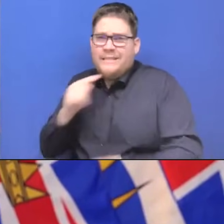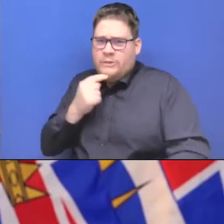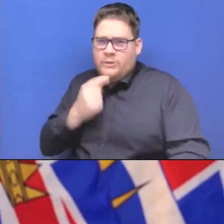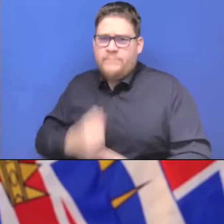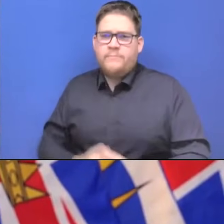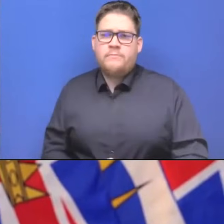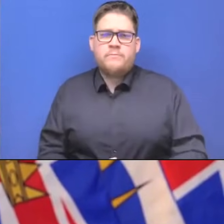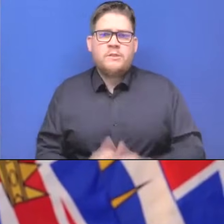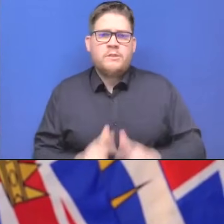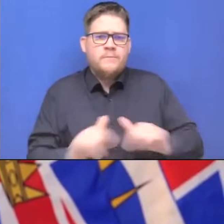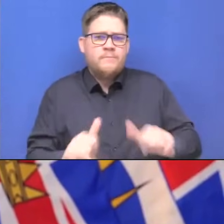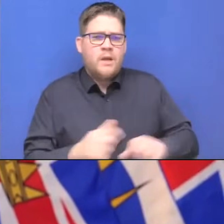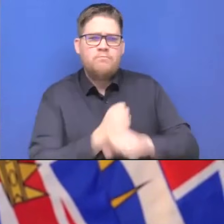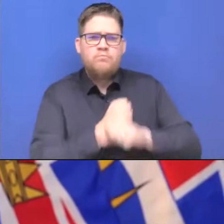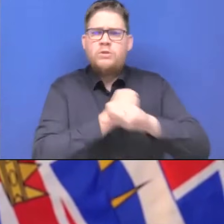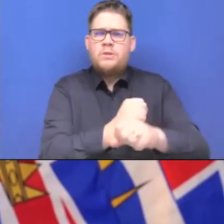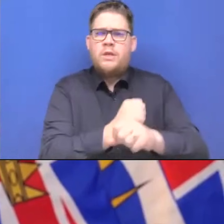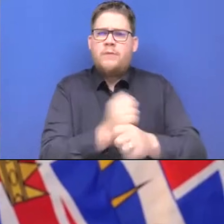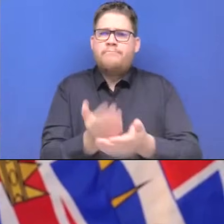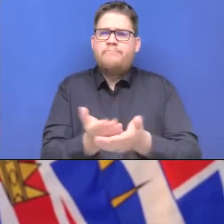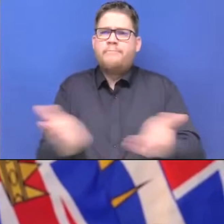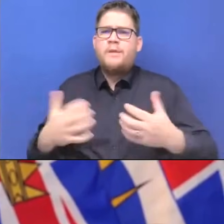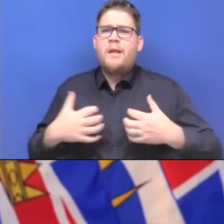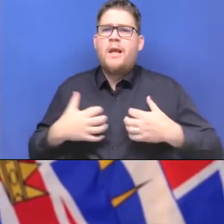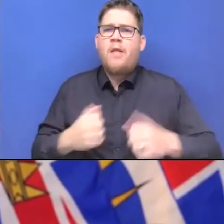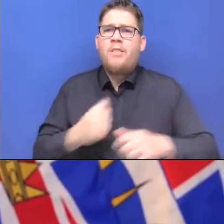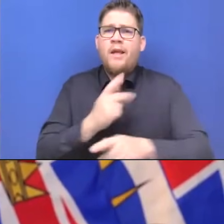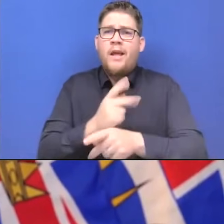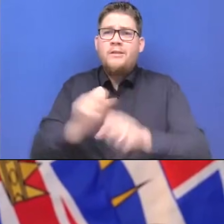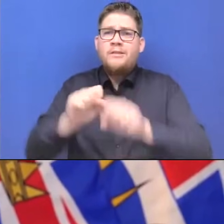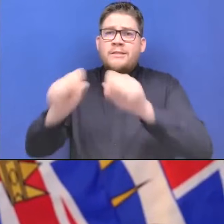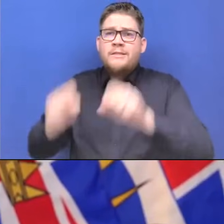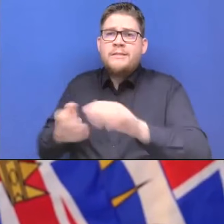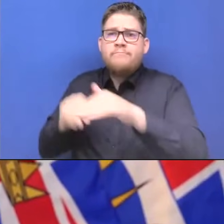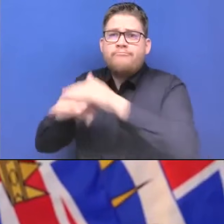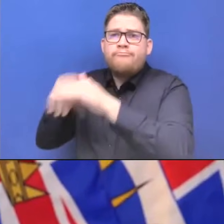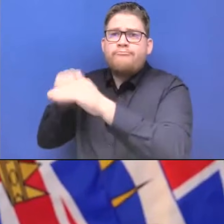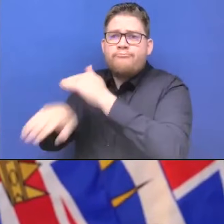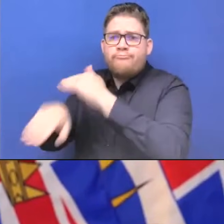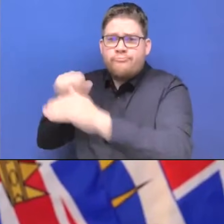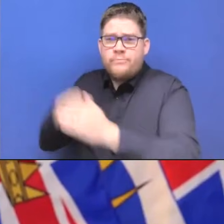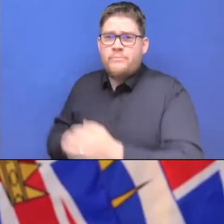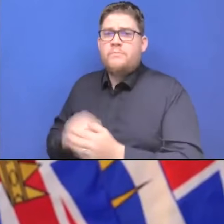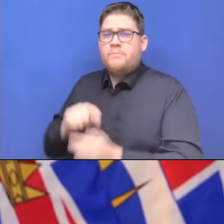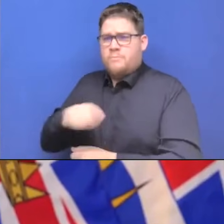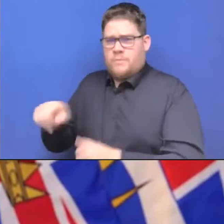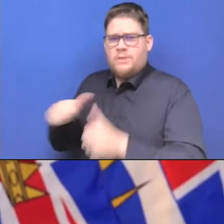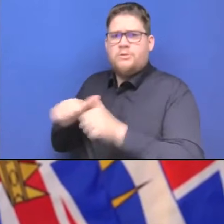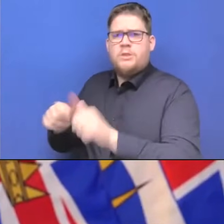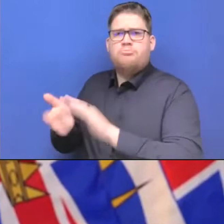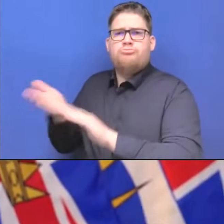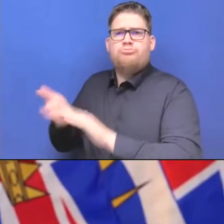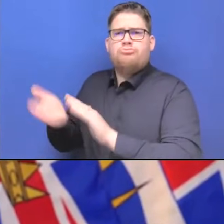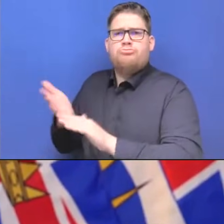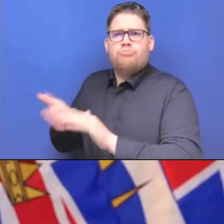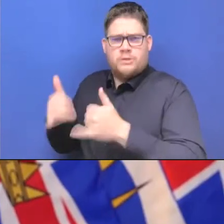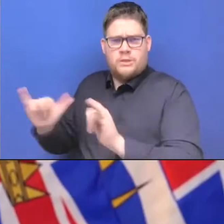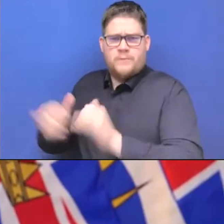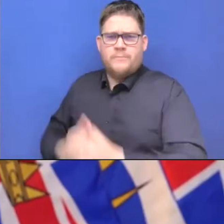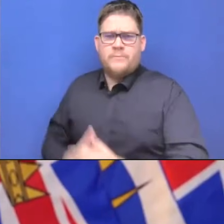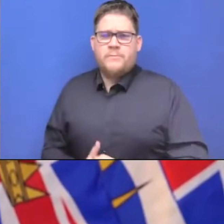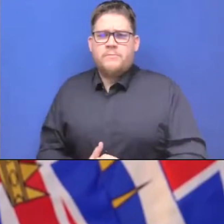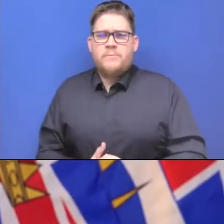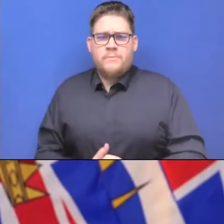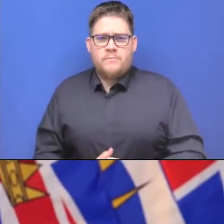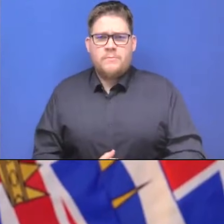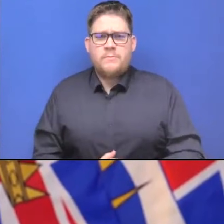get it here in BC, keeping people and communities safe, but allowing us to come back together safely as much as we can. And